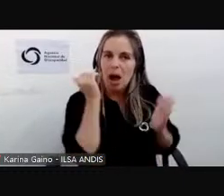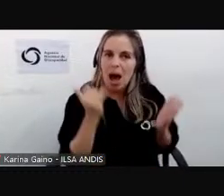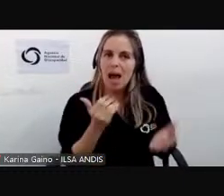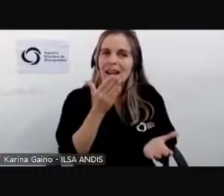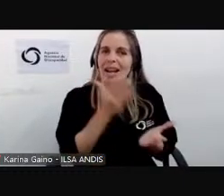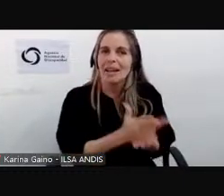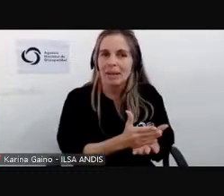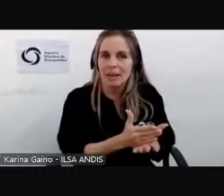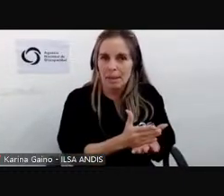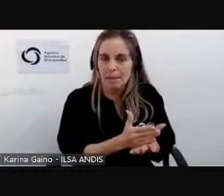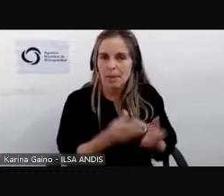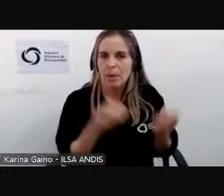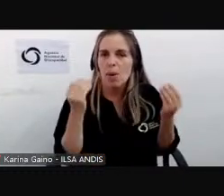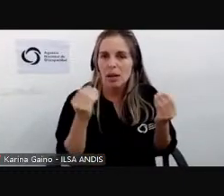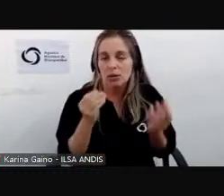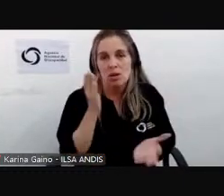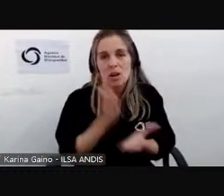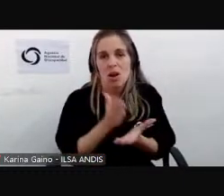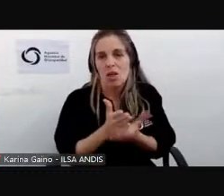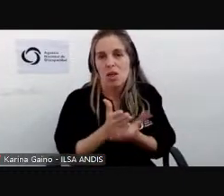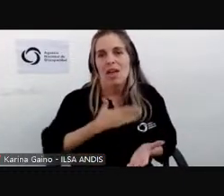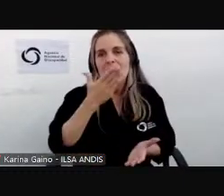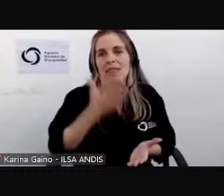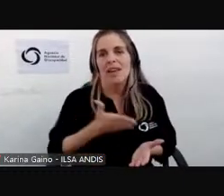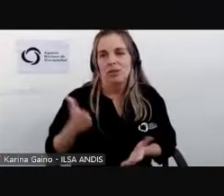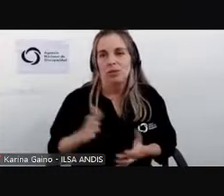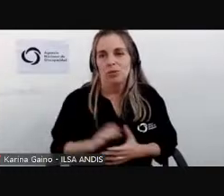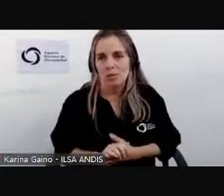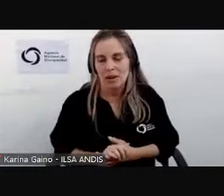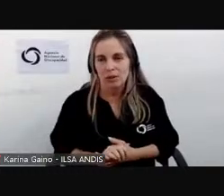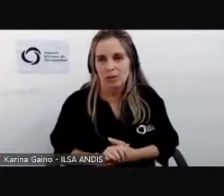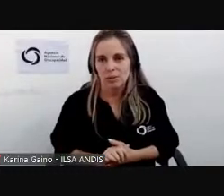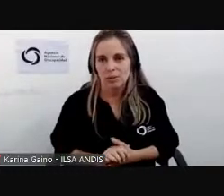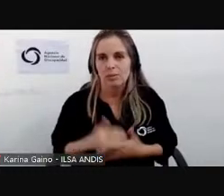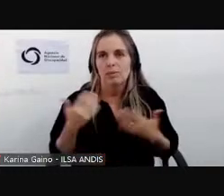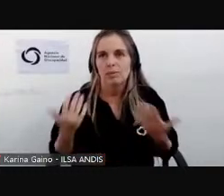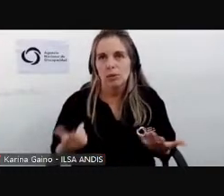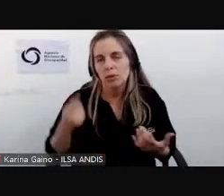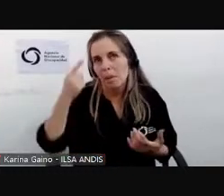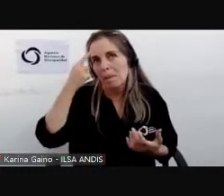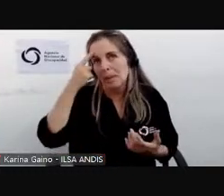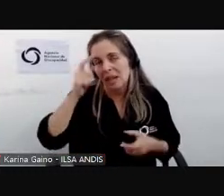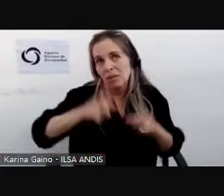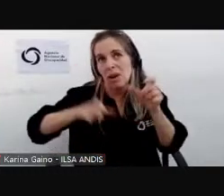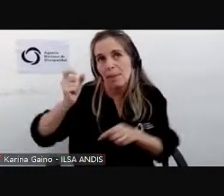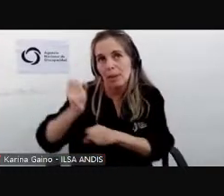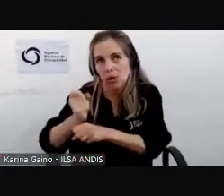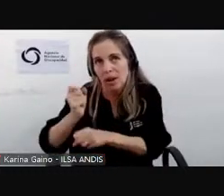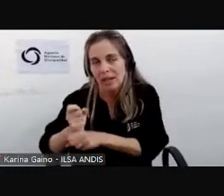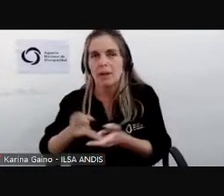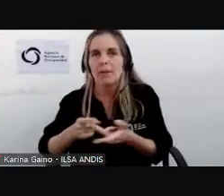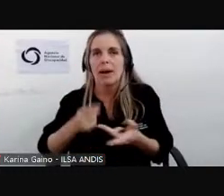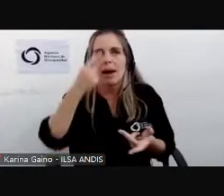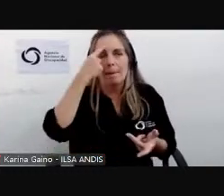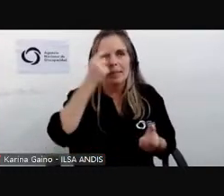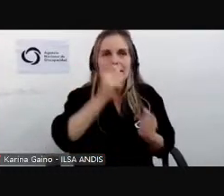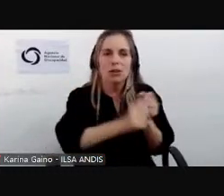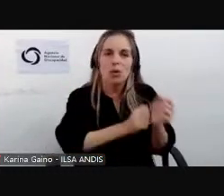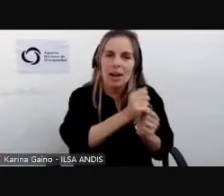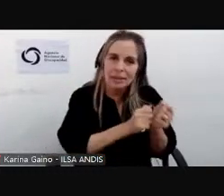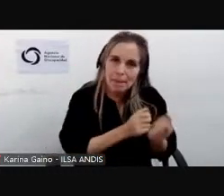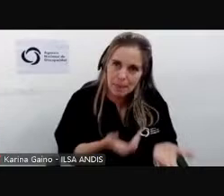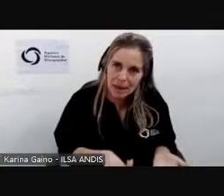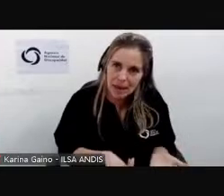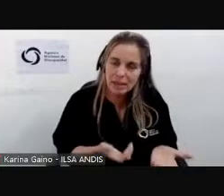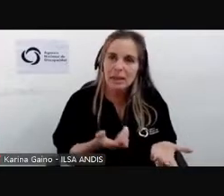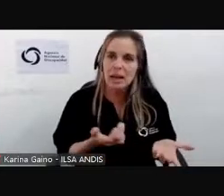economic variables shall be limited or restrained by human rights. With that, thinking of the workers